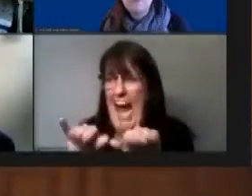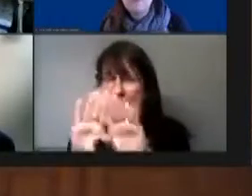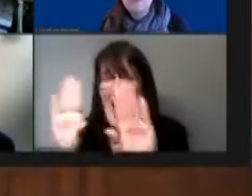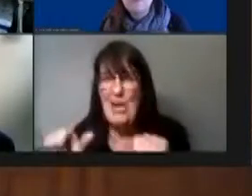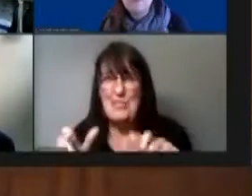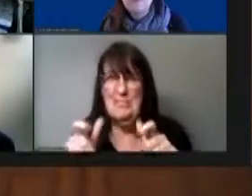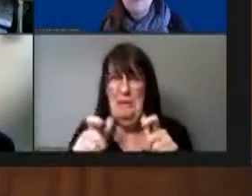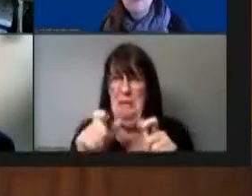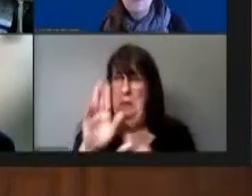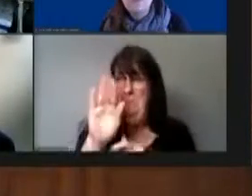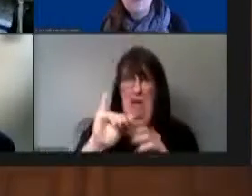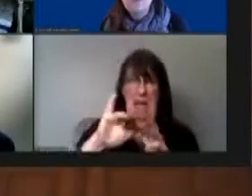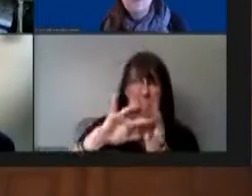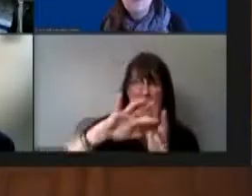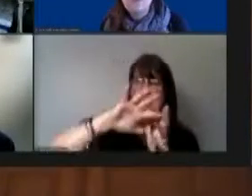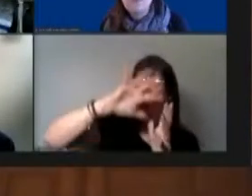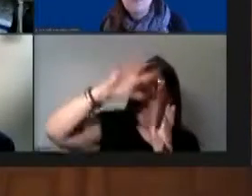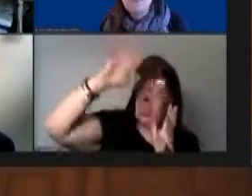large